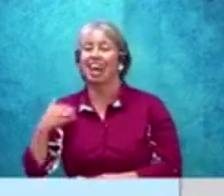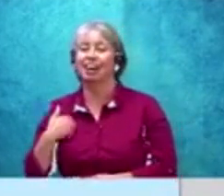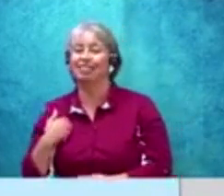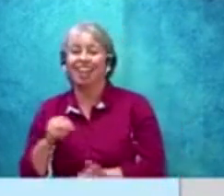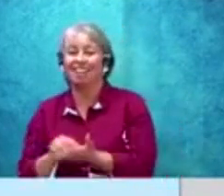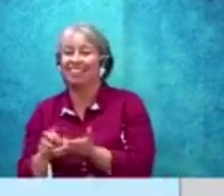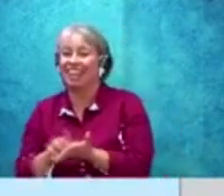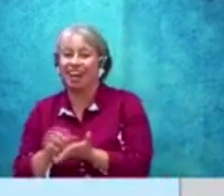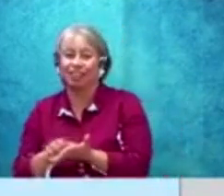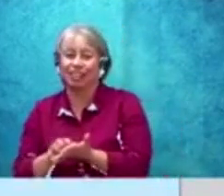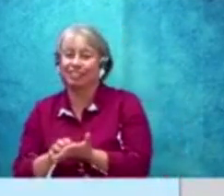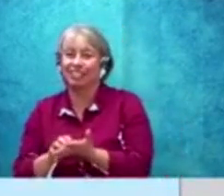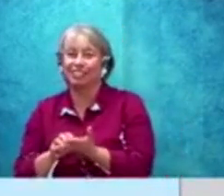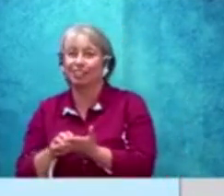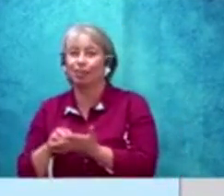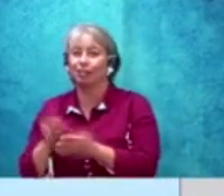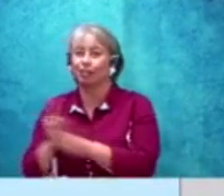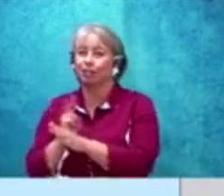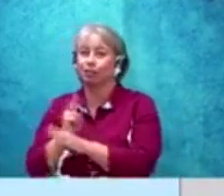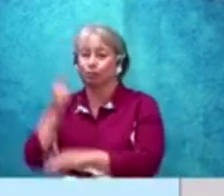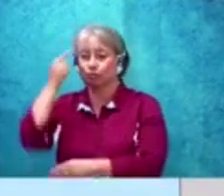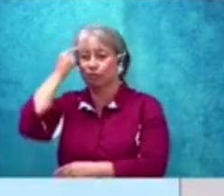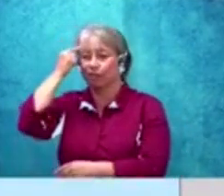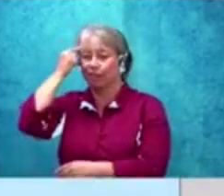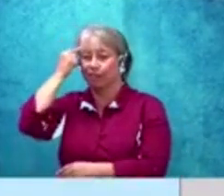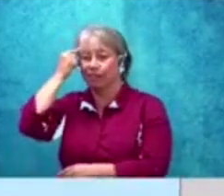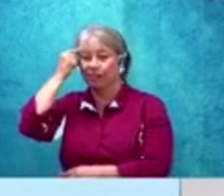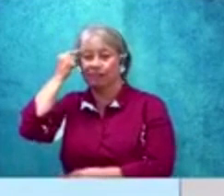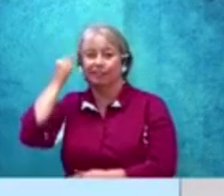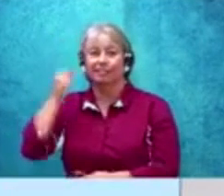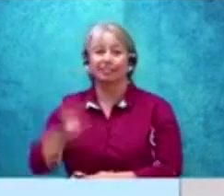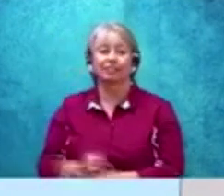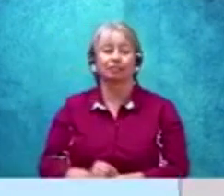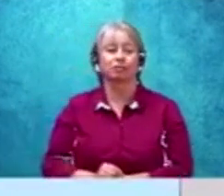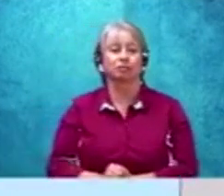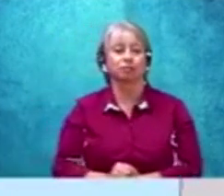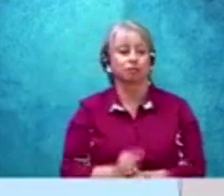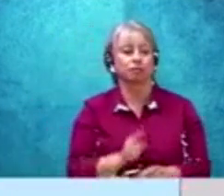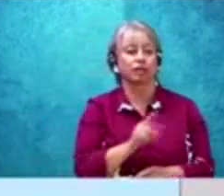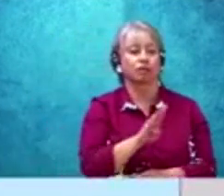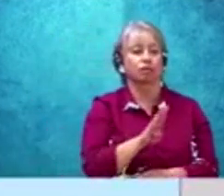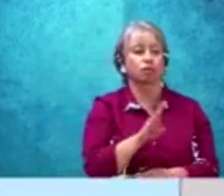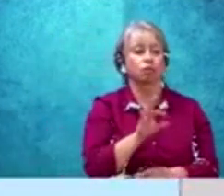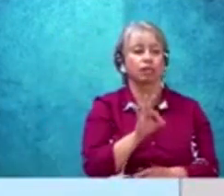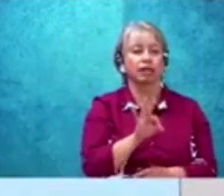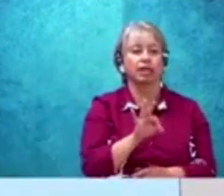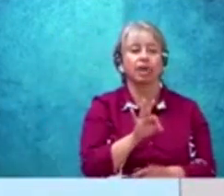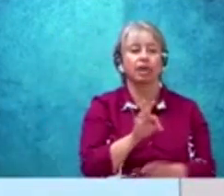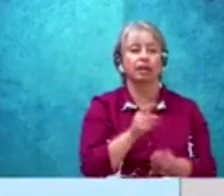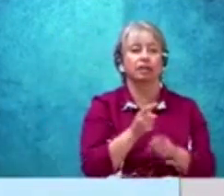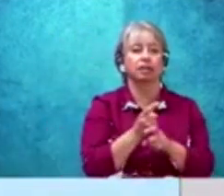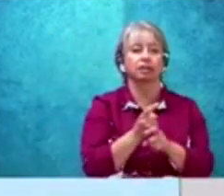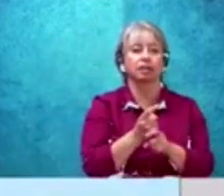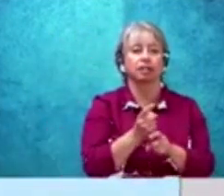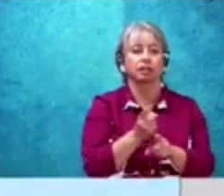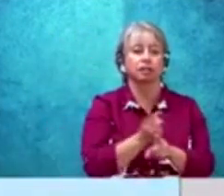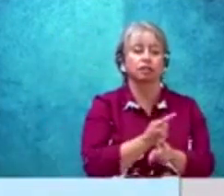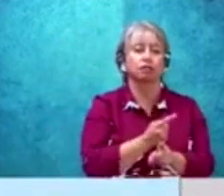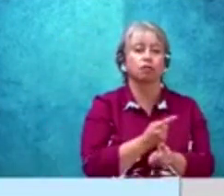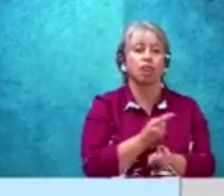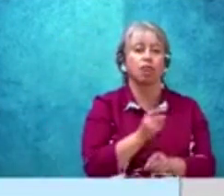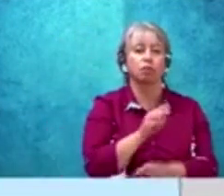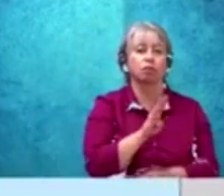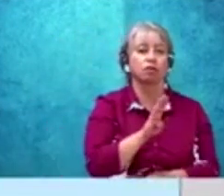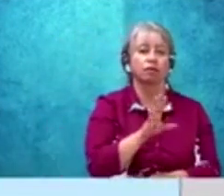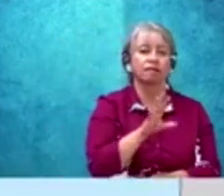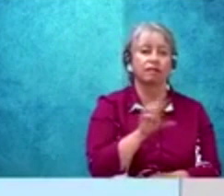I'll just mental math this. I know that 49 is one away from 50. So 50 plus 16 is 56, but I need to take